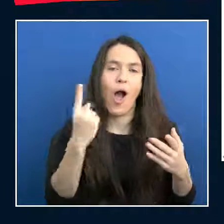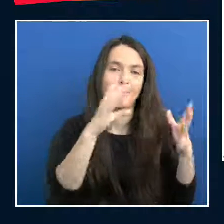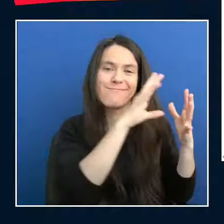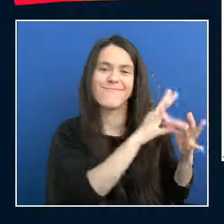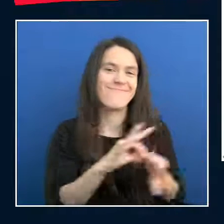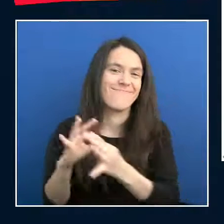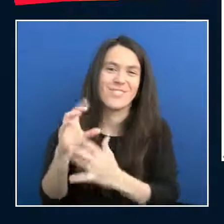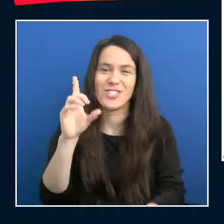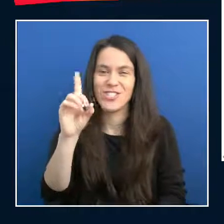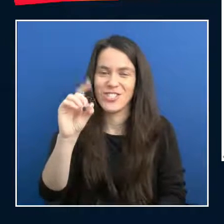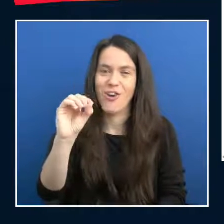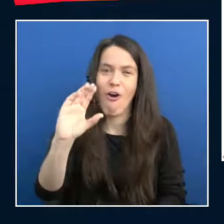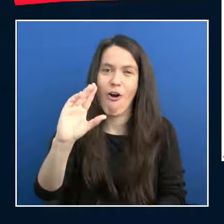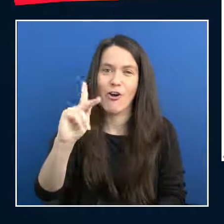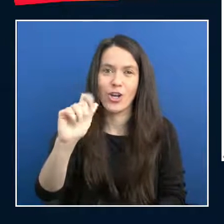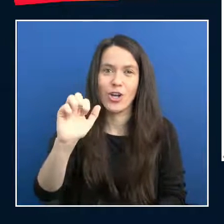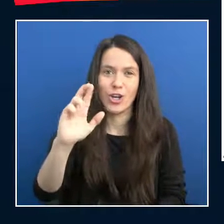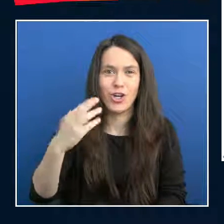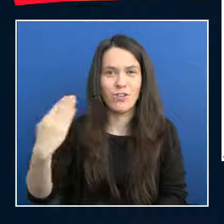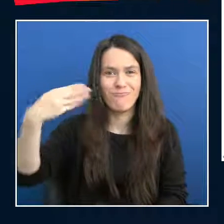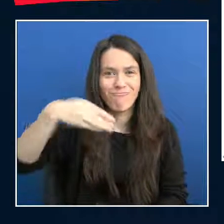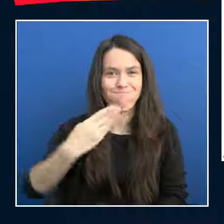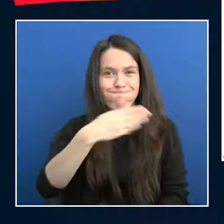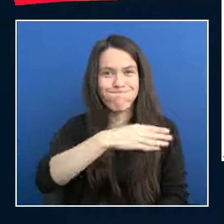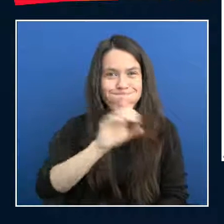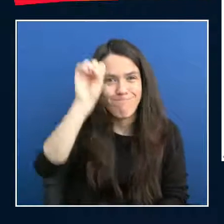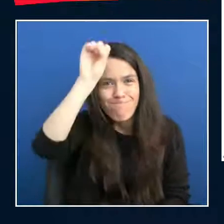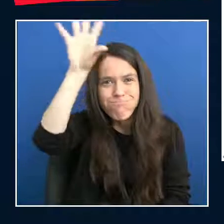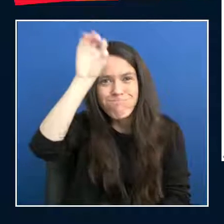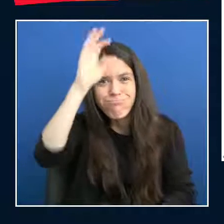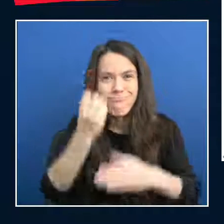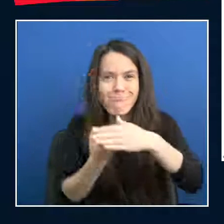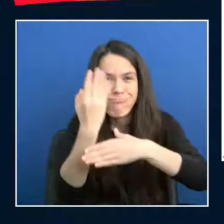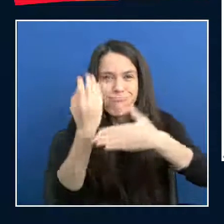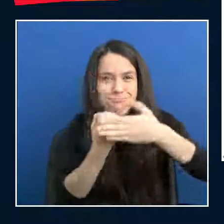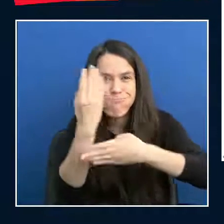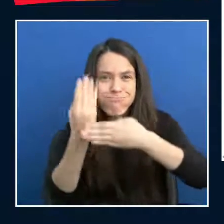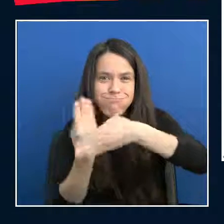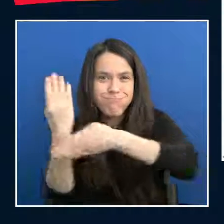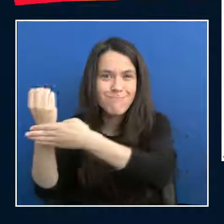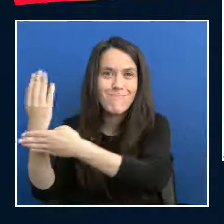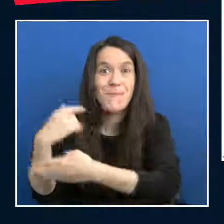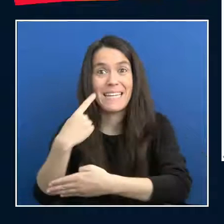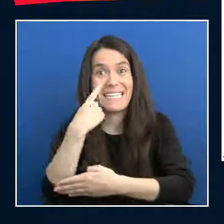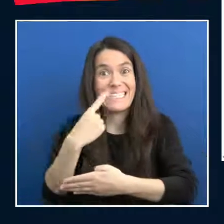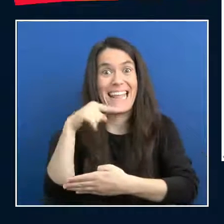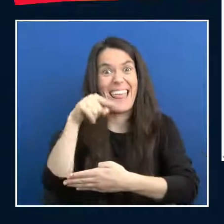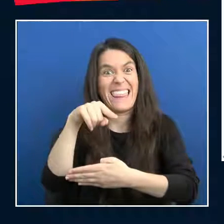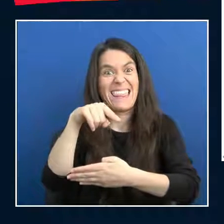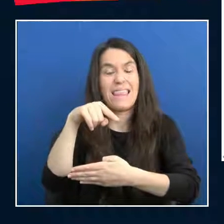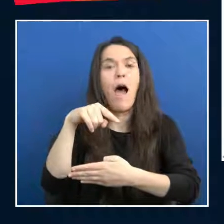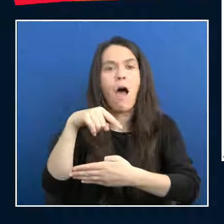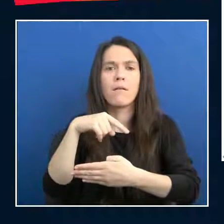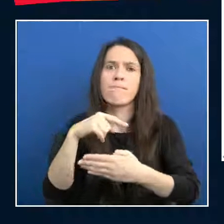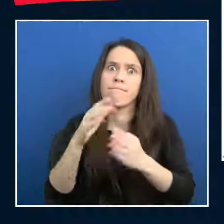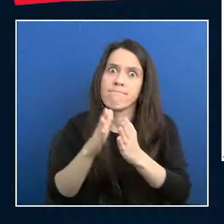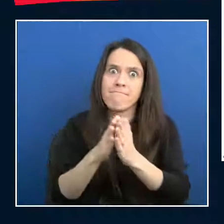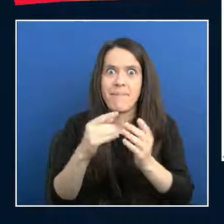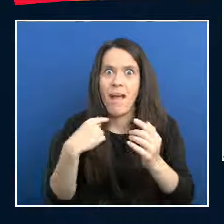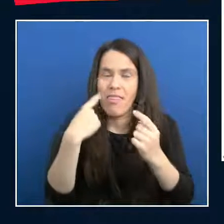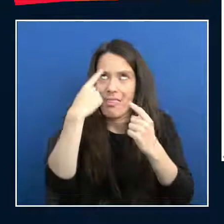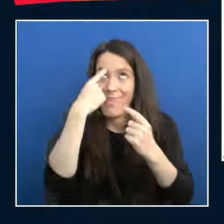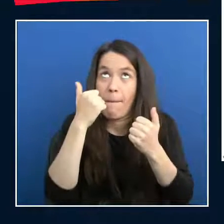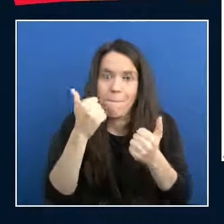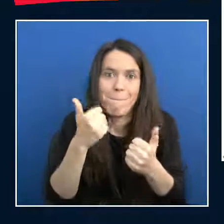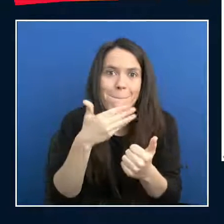introduced 2013. They really made the race. So if you have to bet on a container solution, please go with Docker and save your time